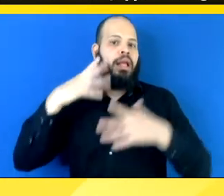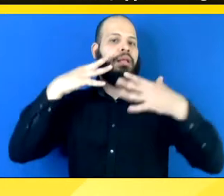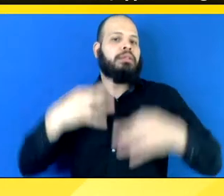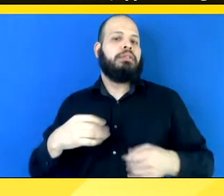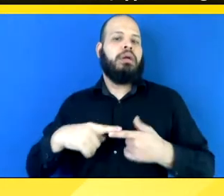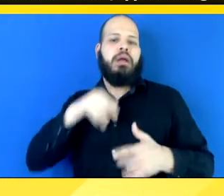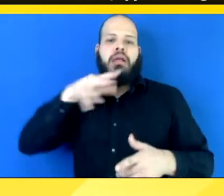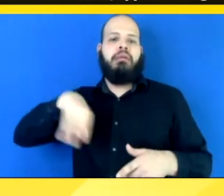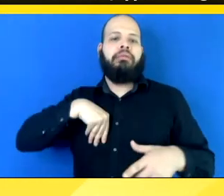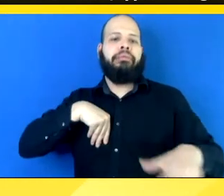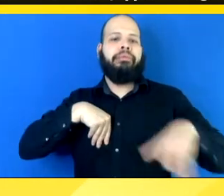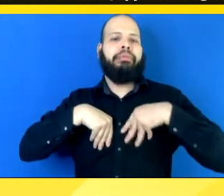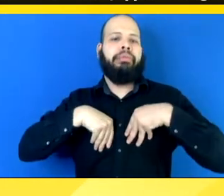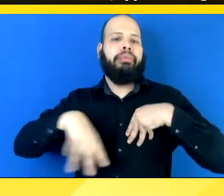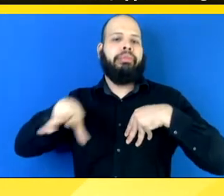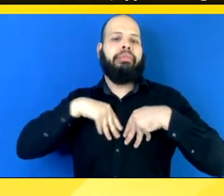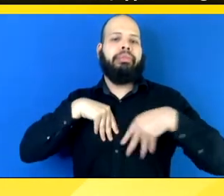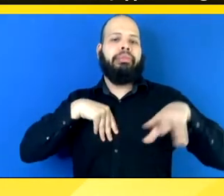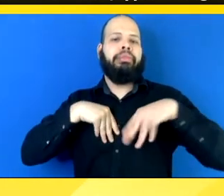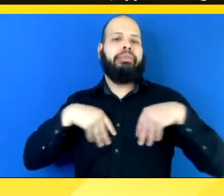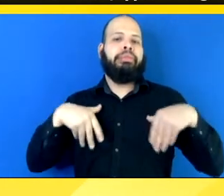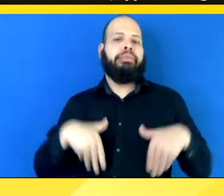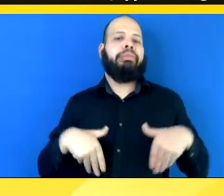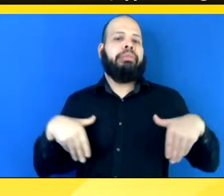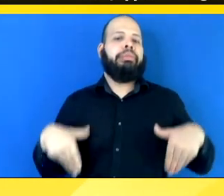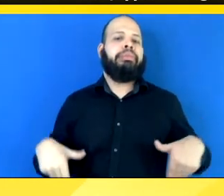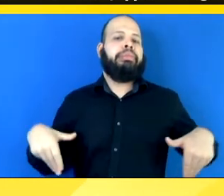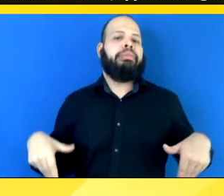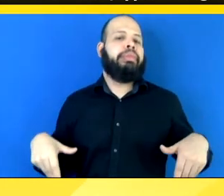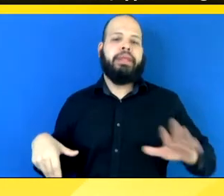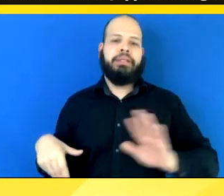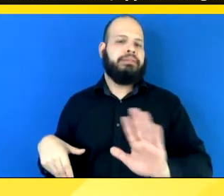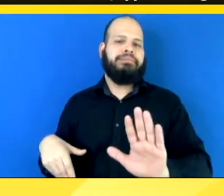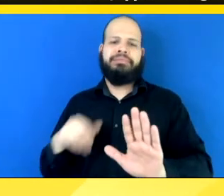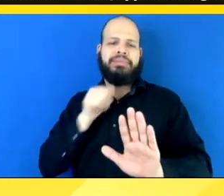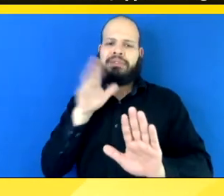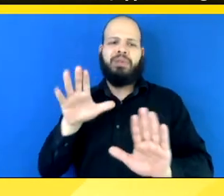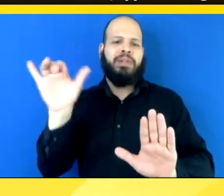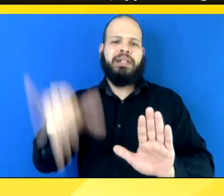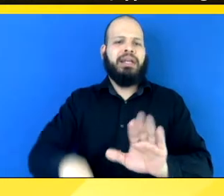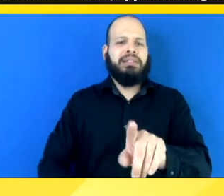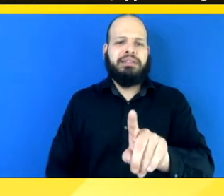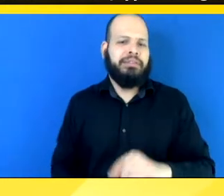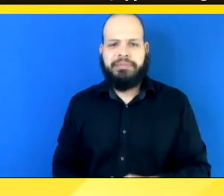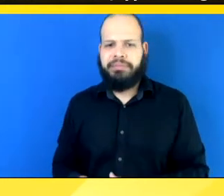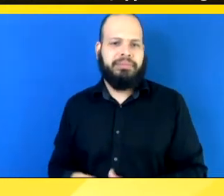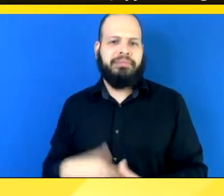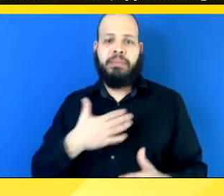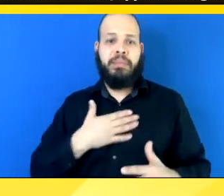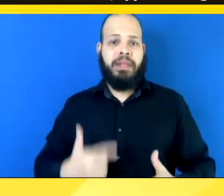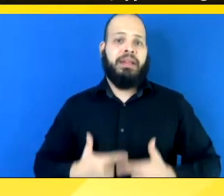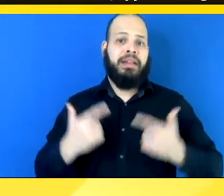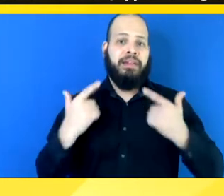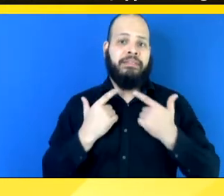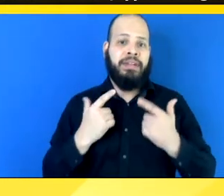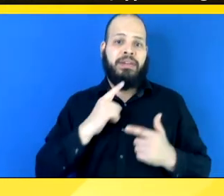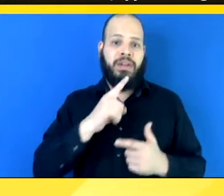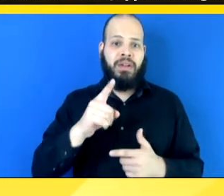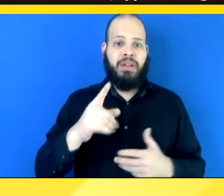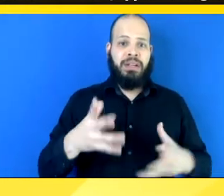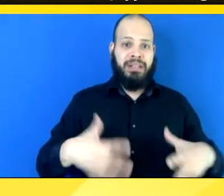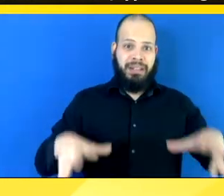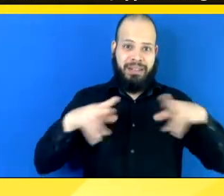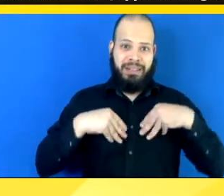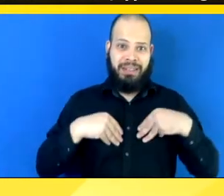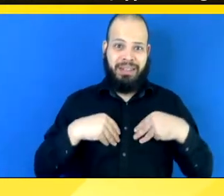in a place where we are unhappy and accept that that has to be the reality. We are not going to accept the fact that Amazon is so